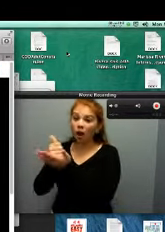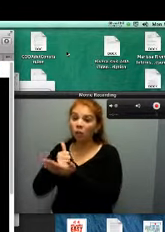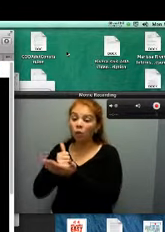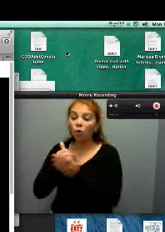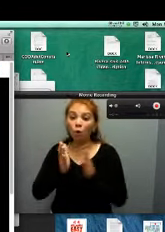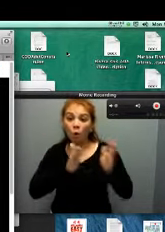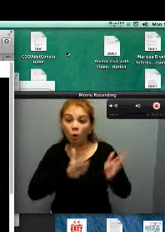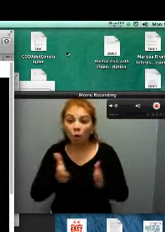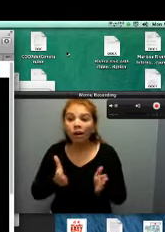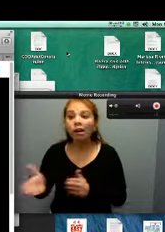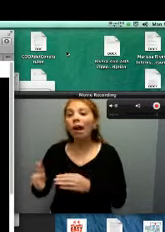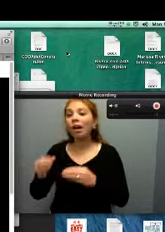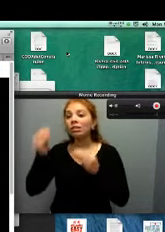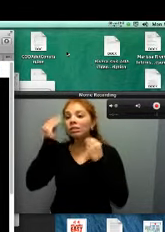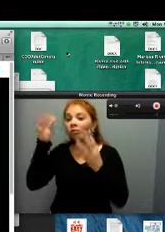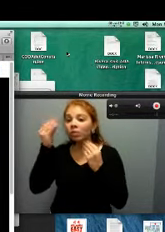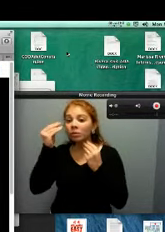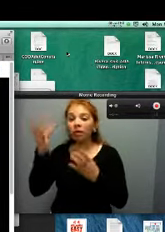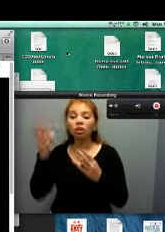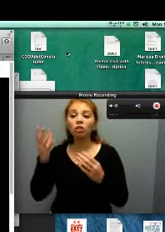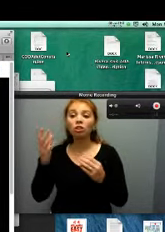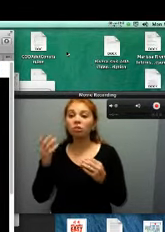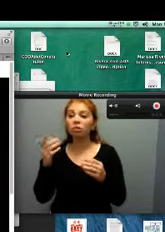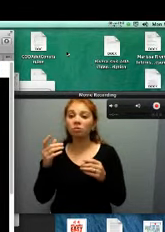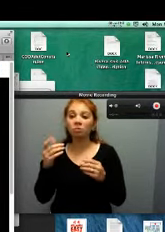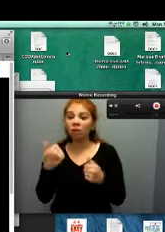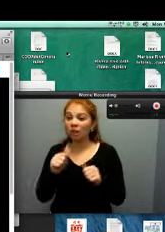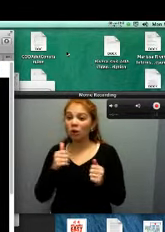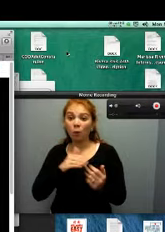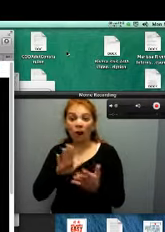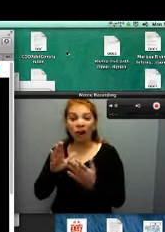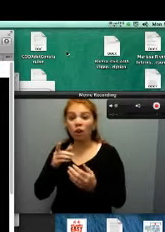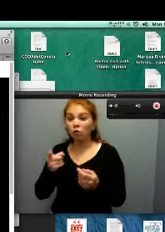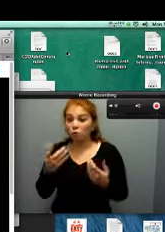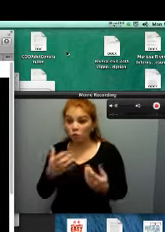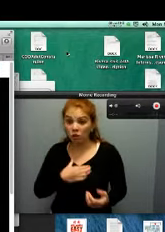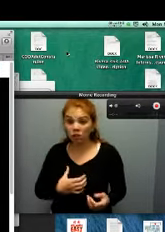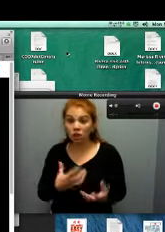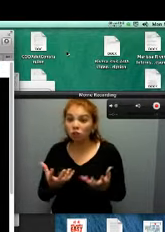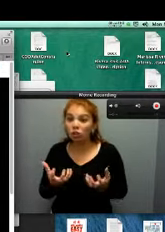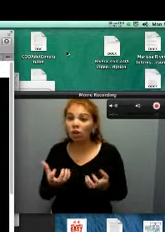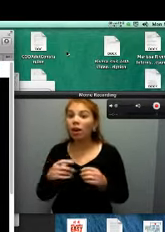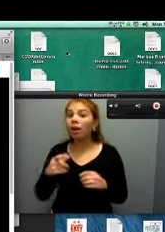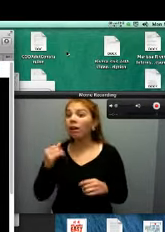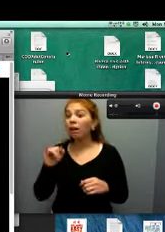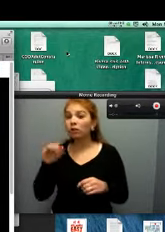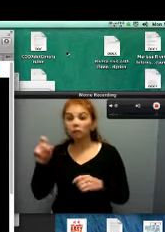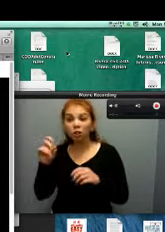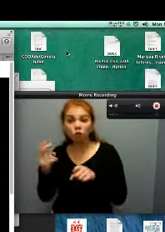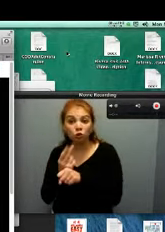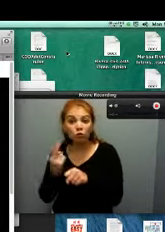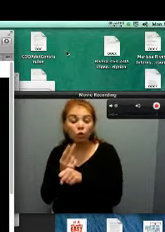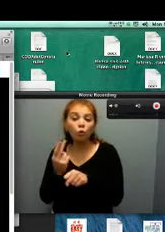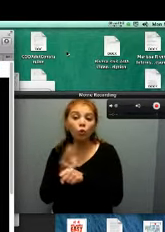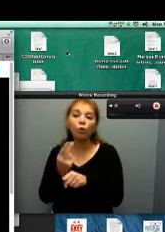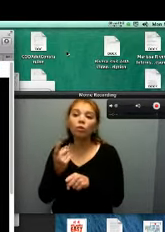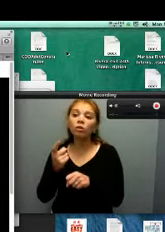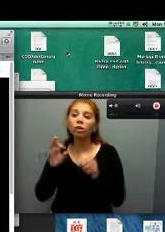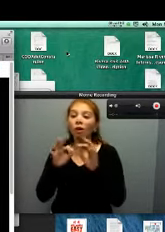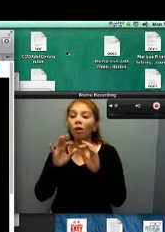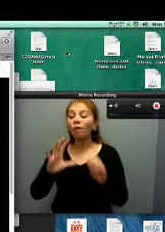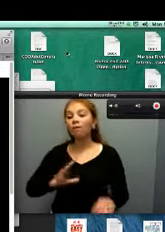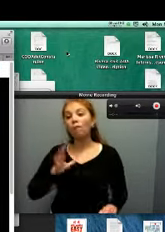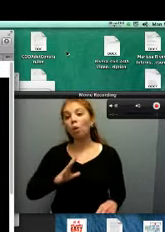organize the evaluation if you wish. If you don't use a form, you still have to use a